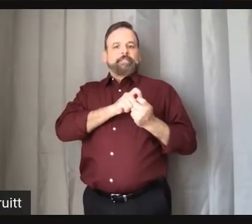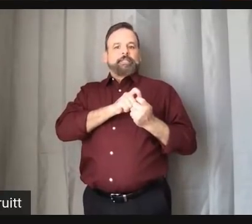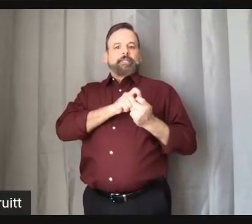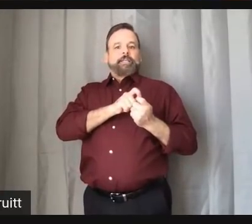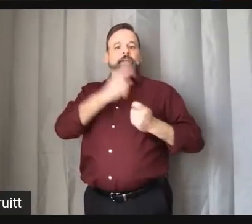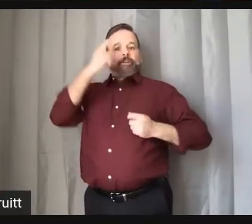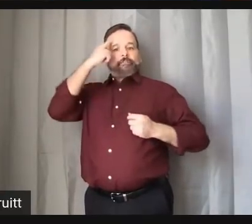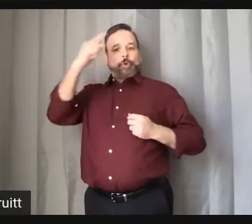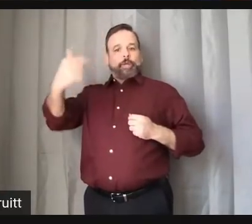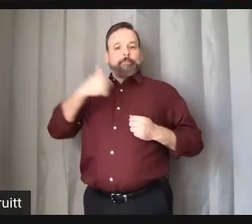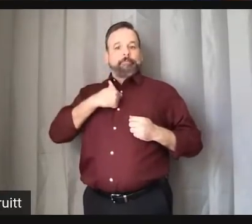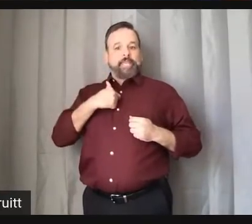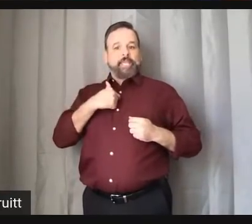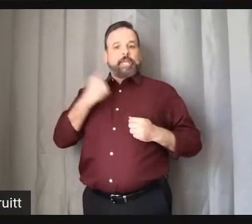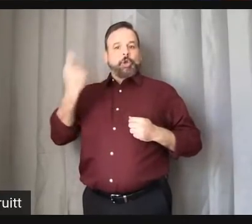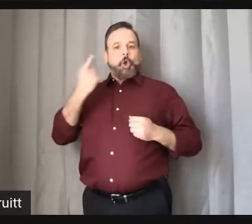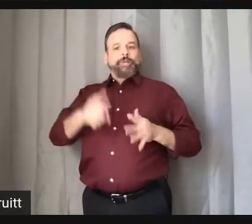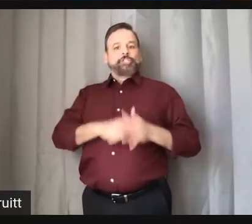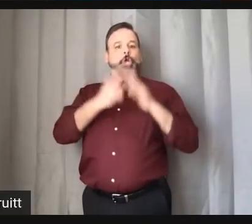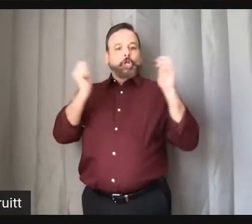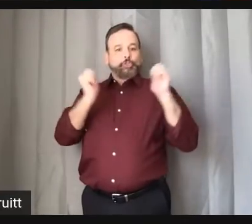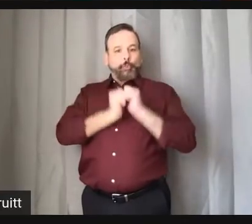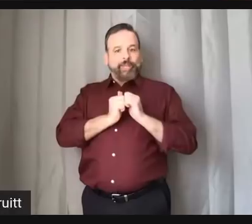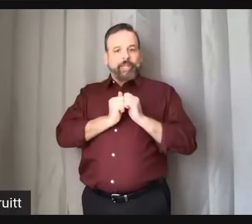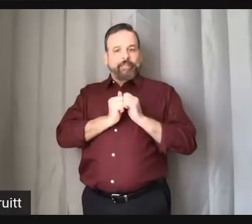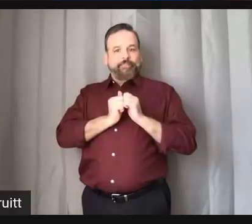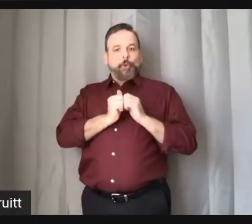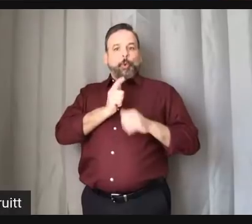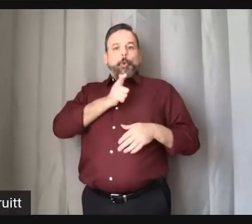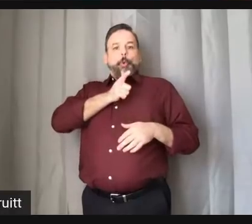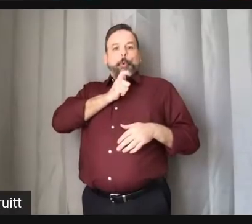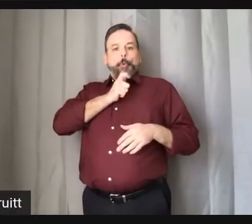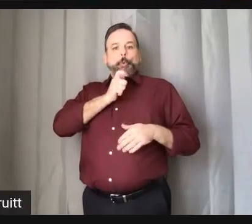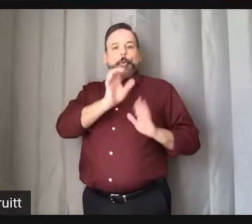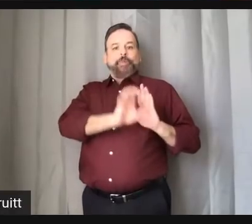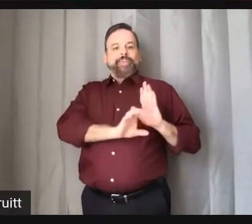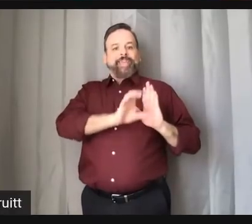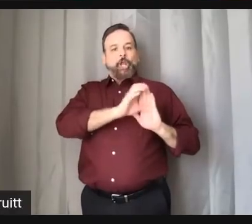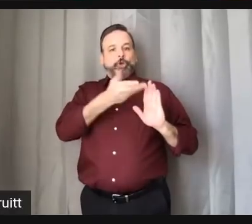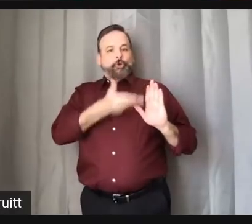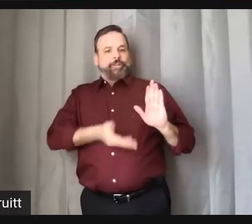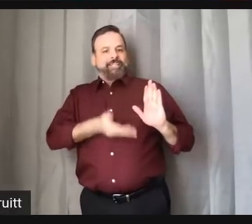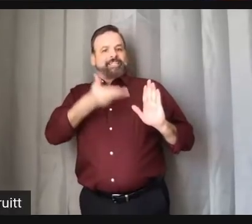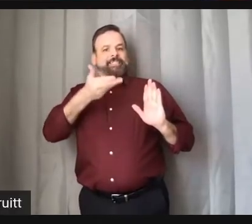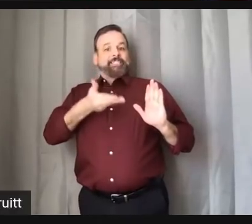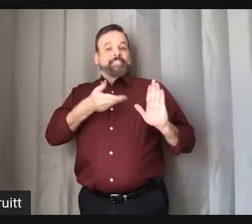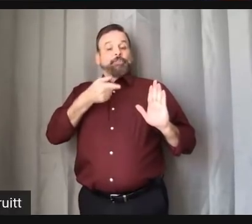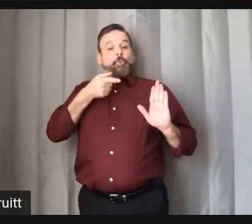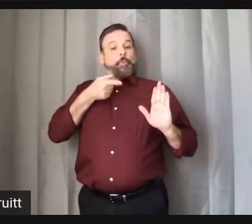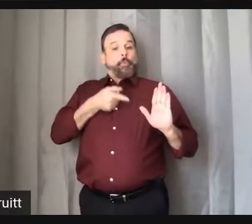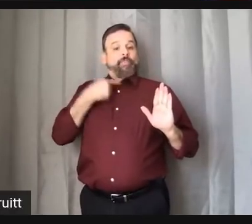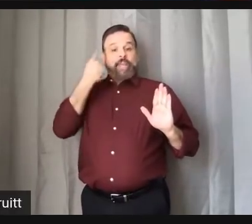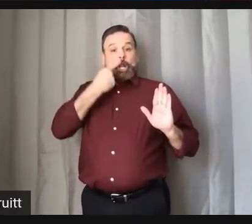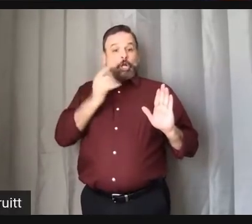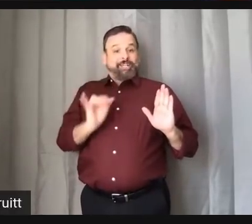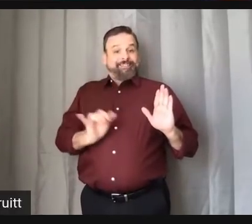for me at least, it always starts with who the character is and what he or she or they looks